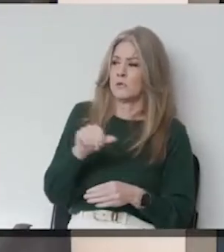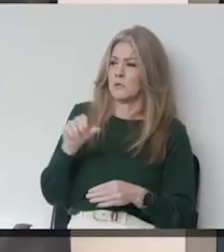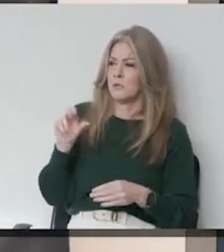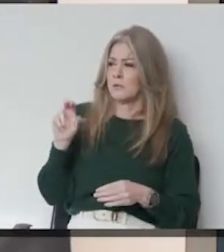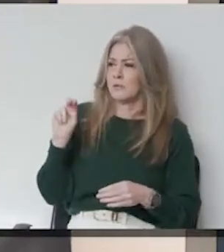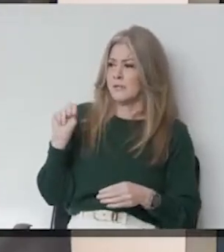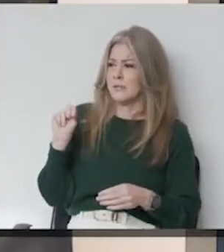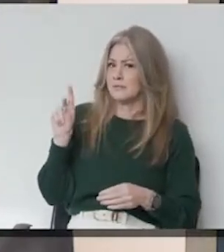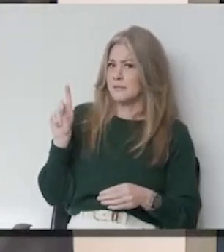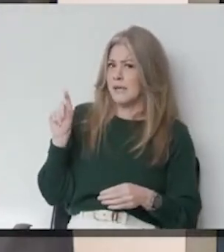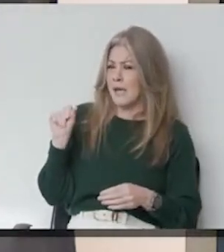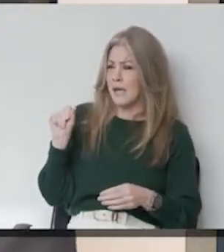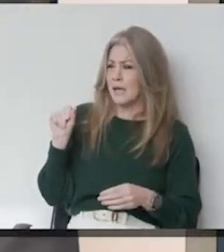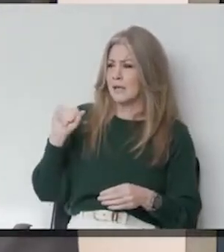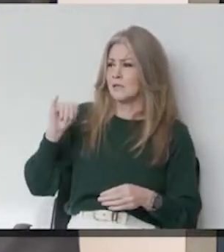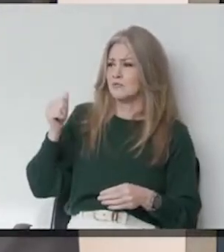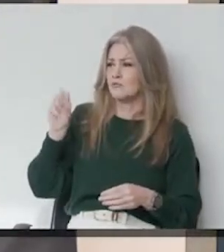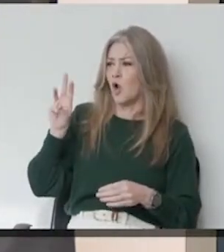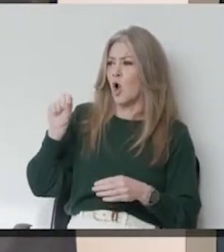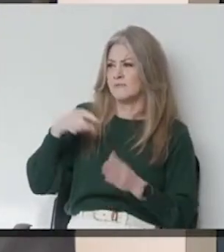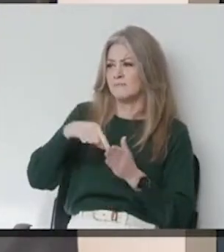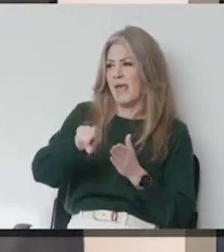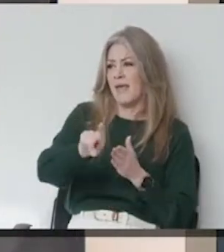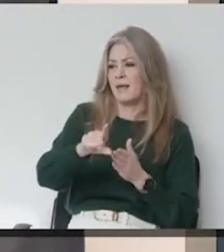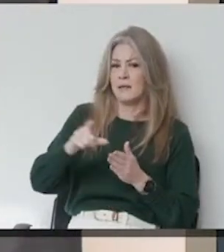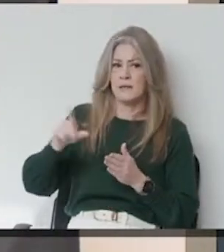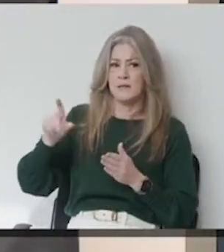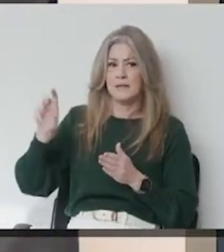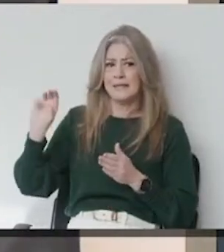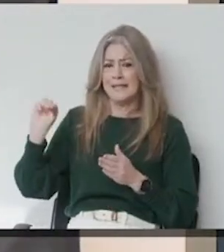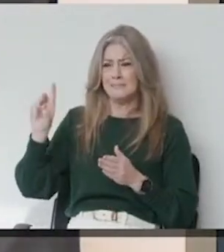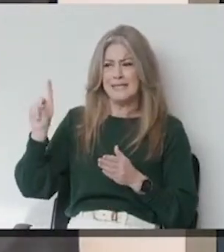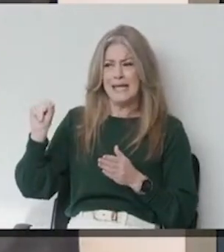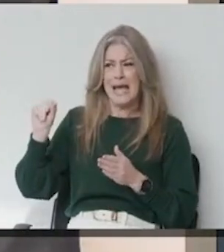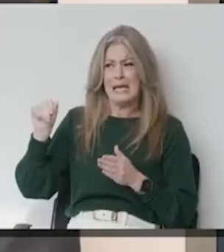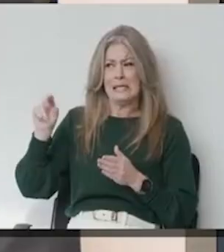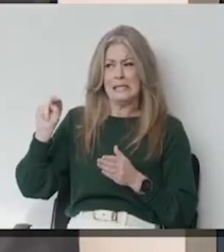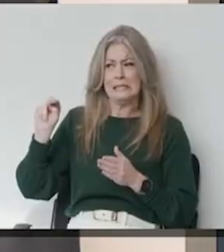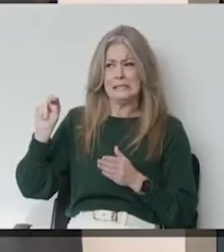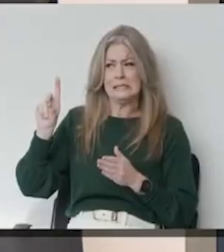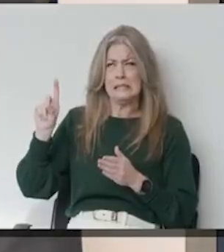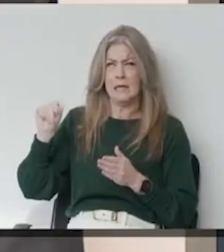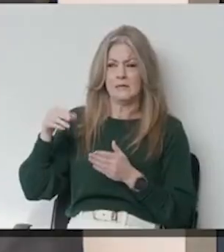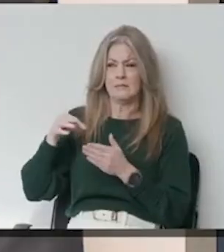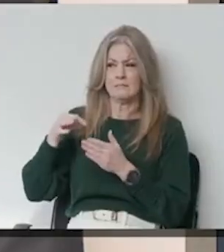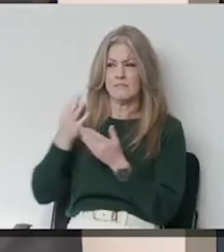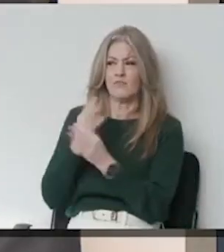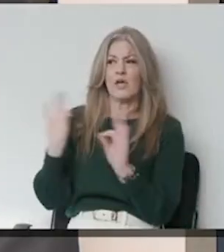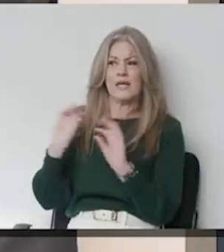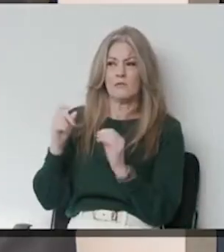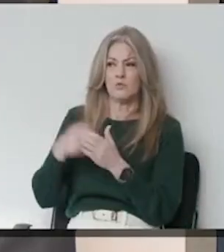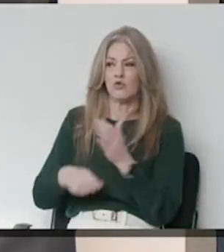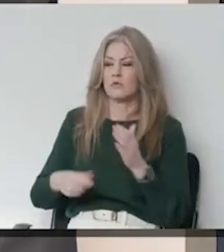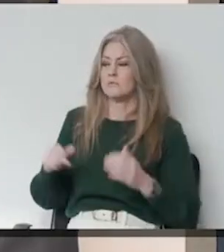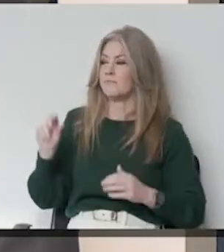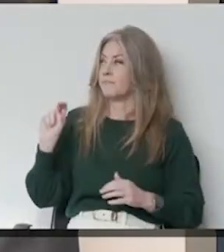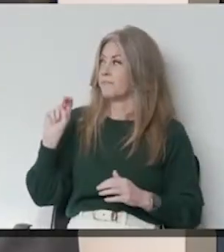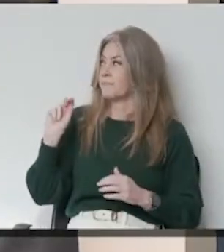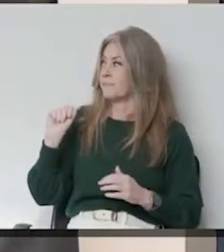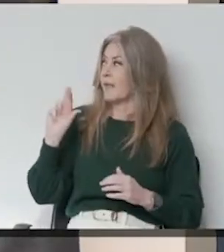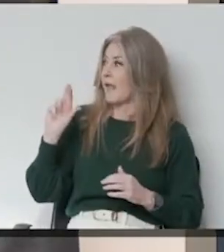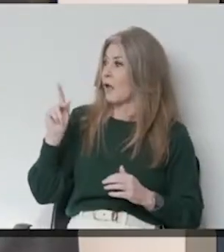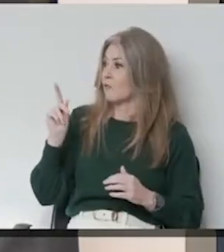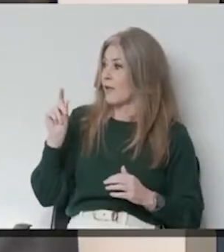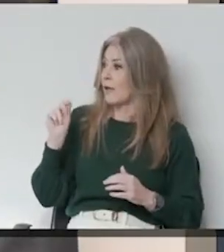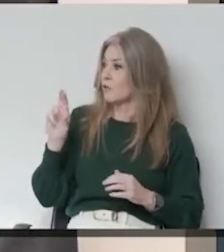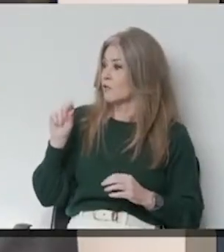and JAWS. JAWS is one you have to pay for. NVDA is free. Macs have VoiceOver. Kevin mentioned it. So he asked, is Narrator,